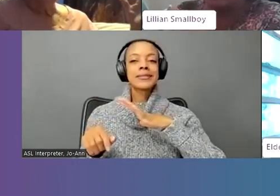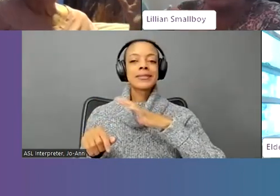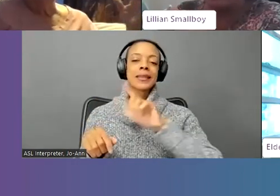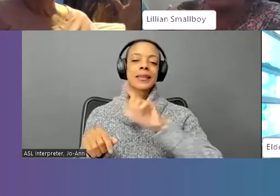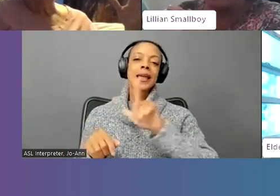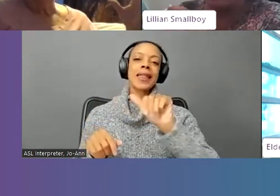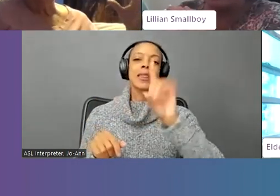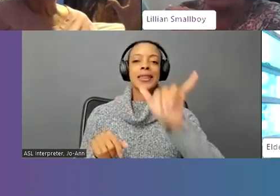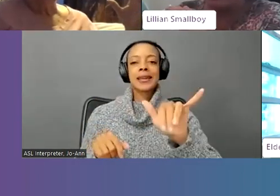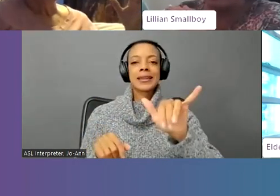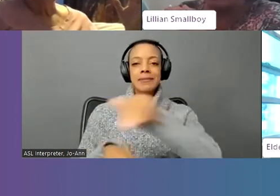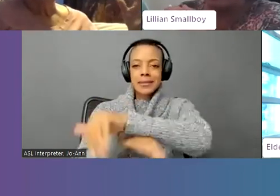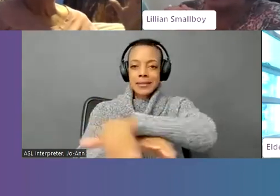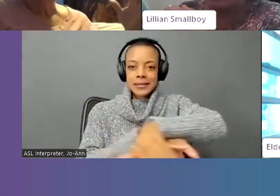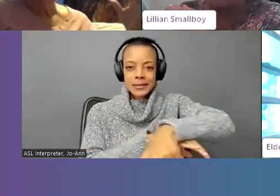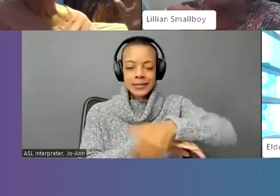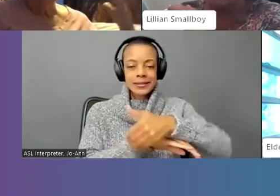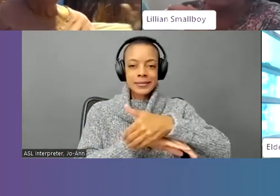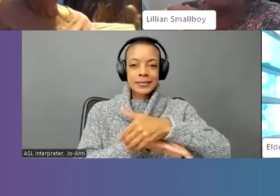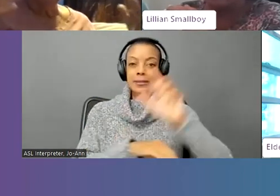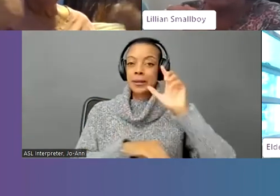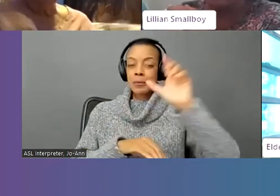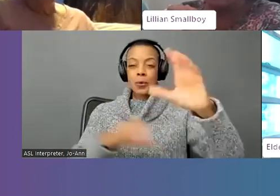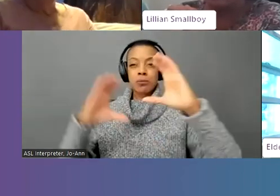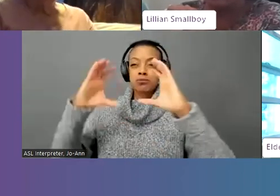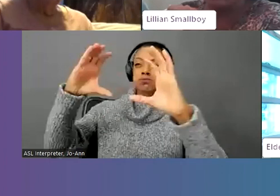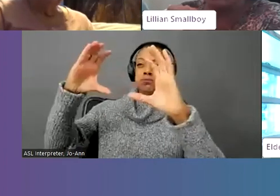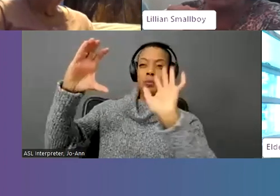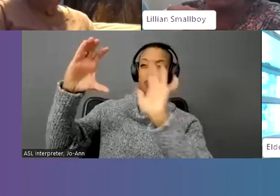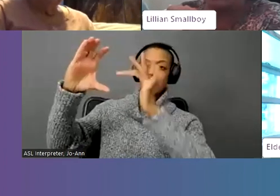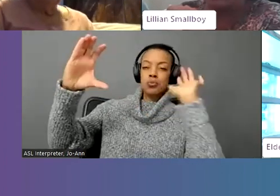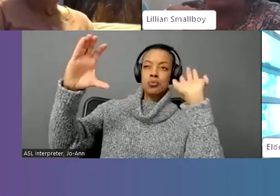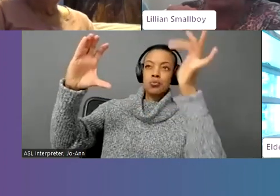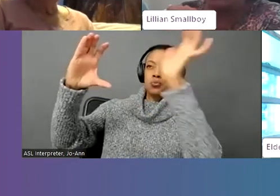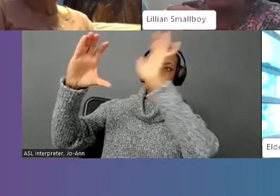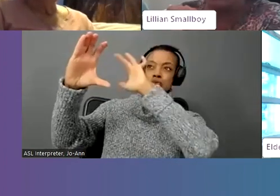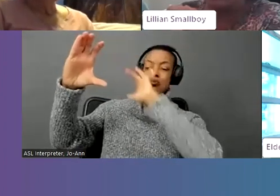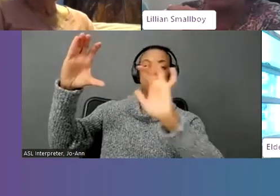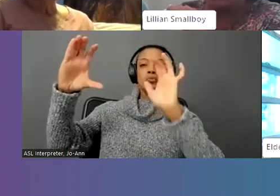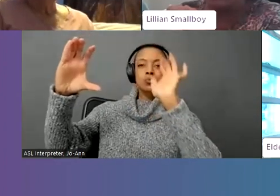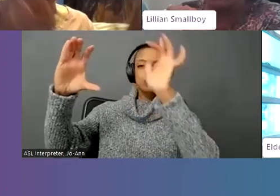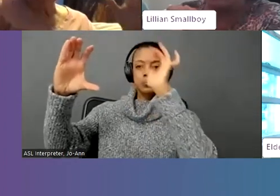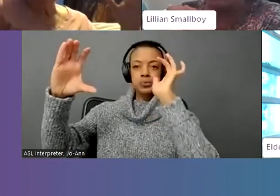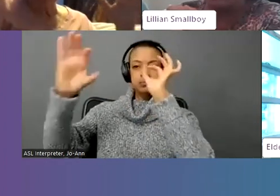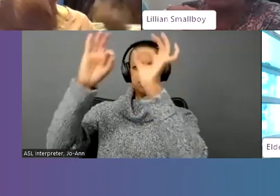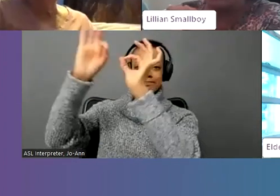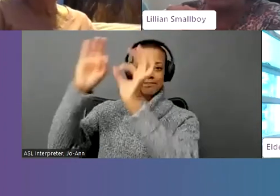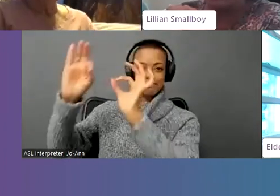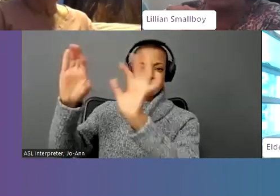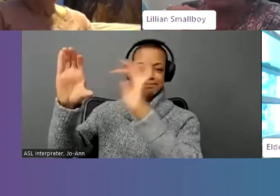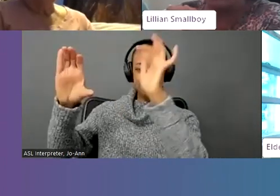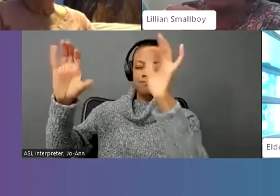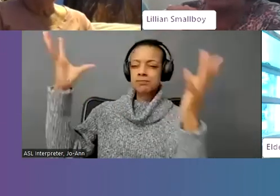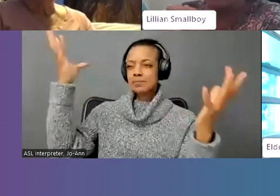of these beautiful jewels, the stars that decorate her outfit, you know, and she's, you know, so